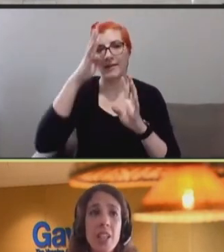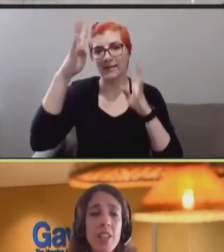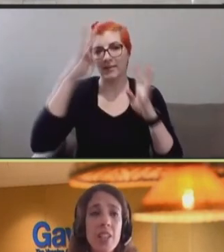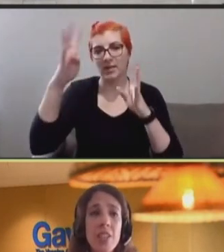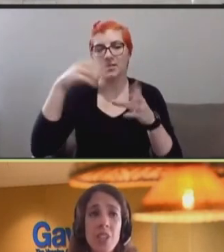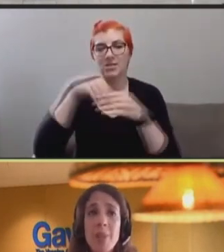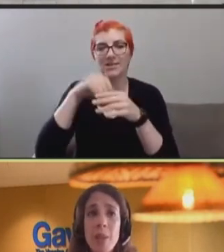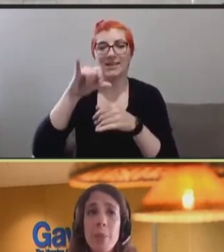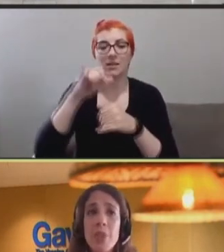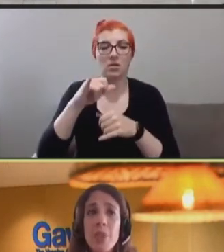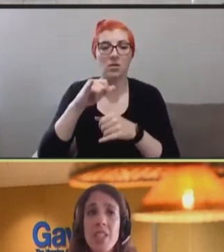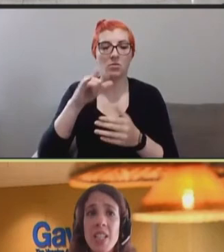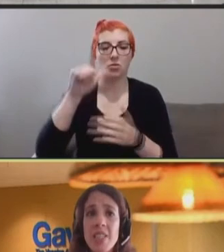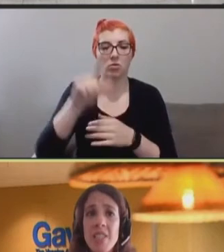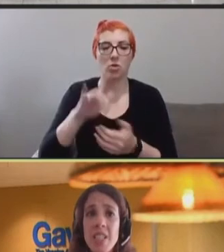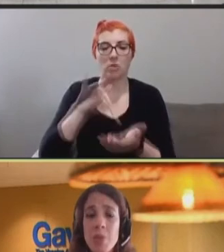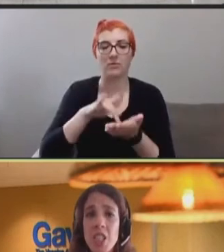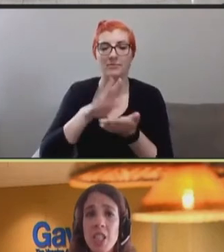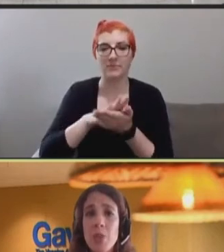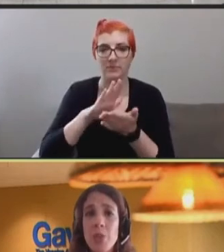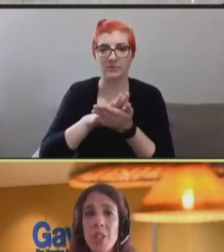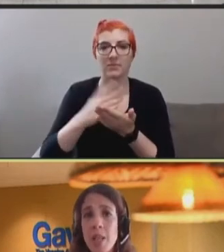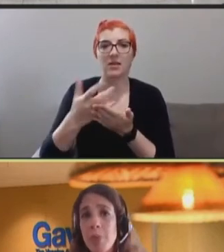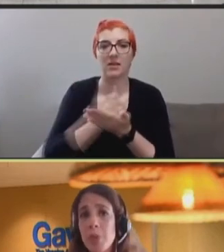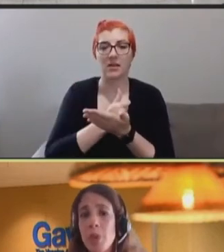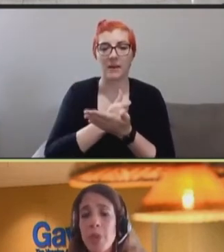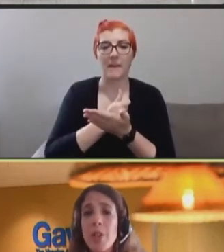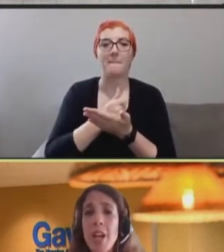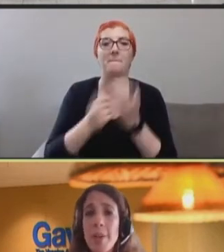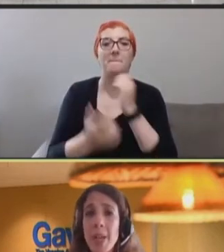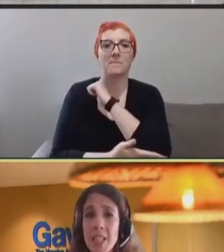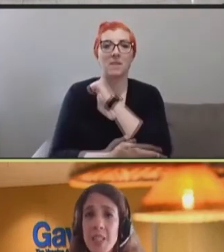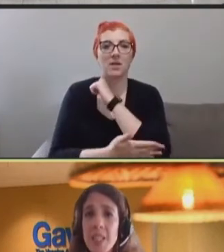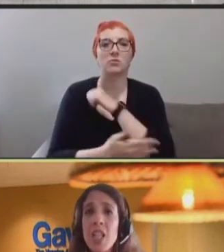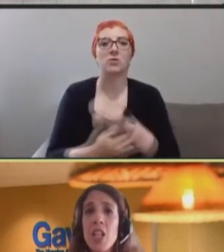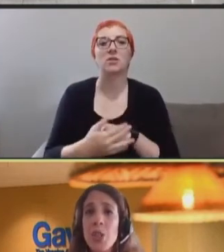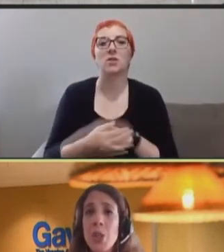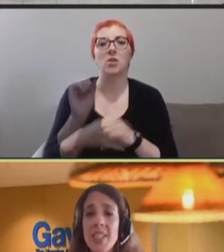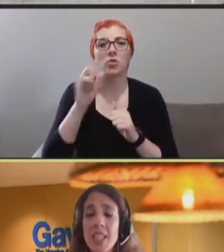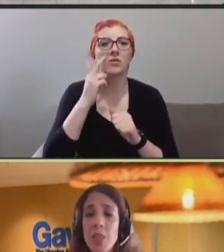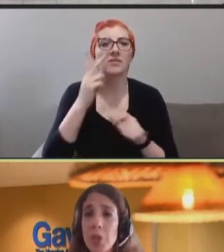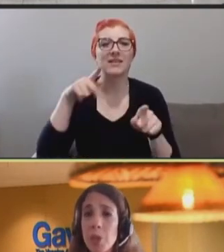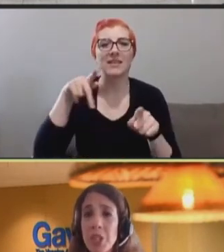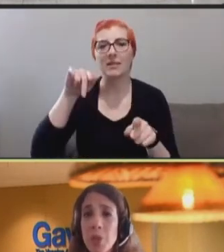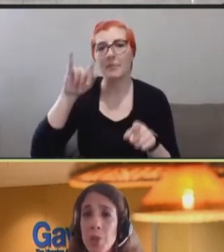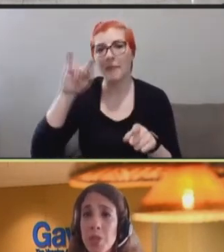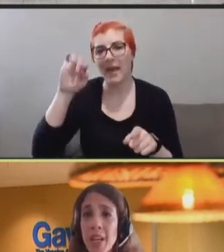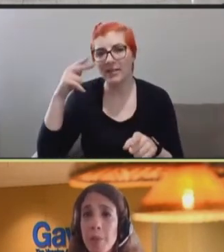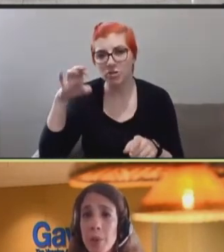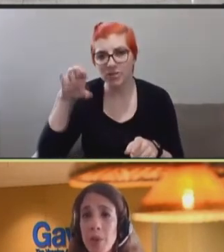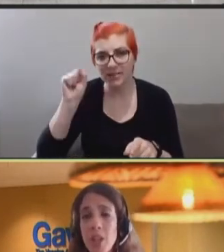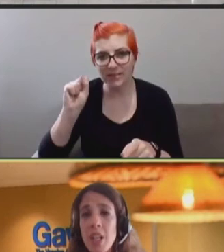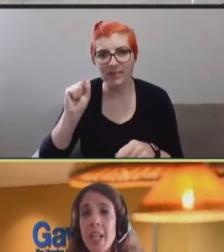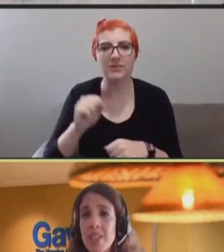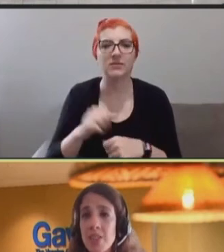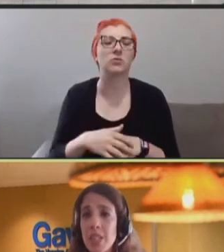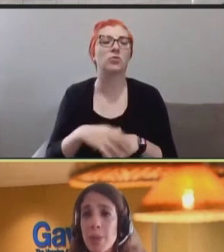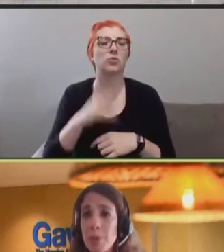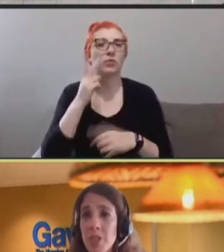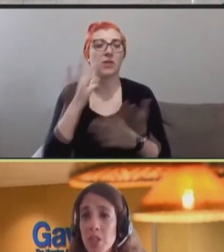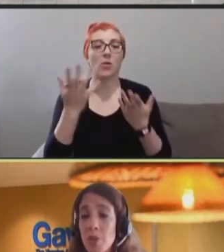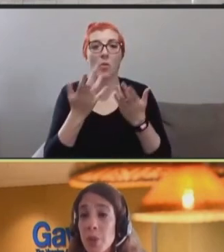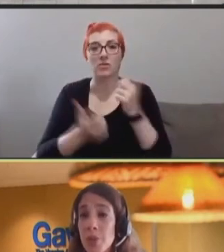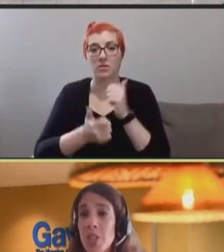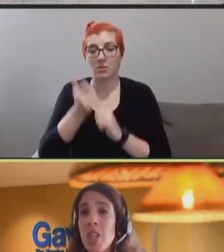slide some examples of these activities, which include, for example, for microarray patches, to assess what could be the most viable and